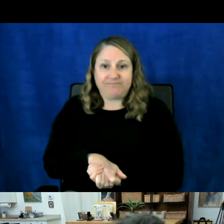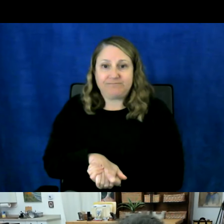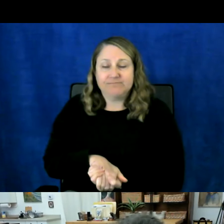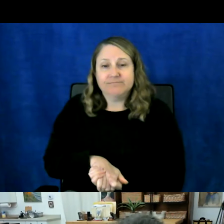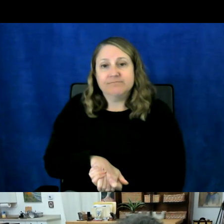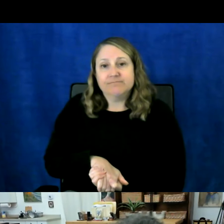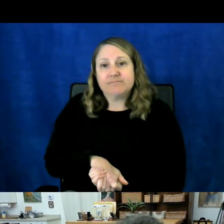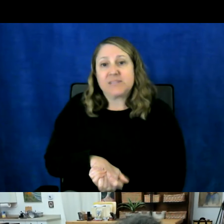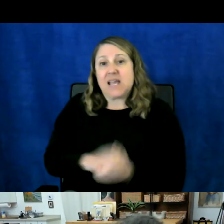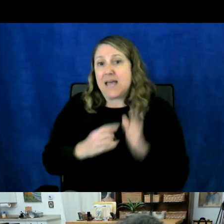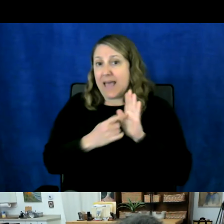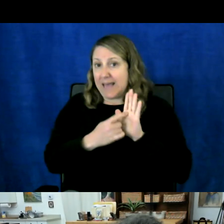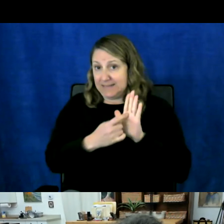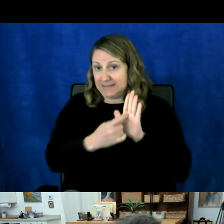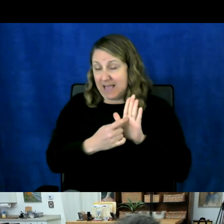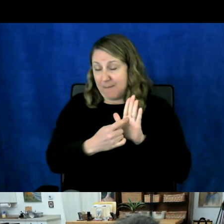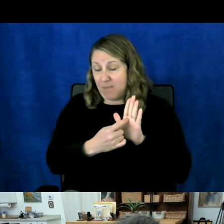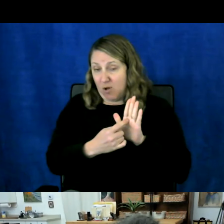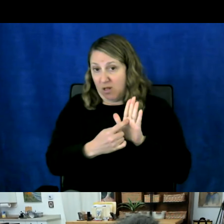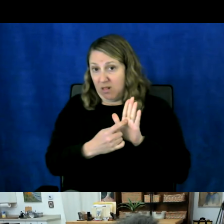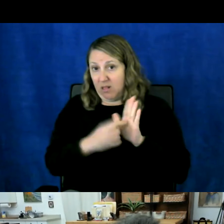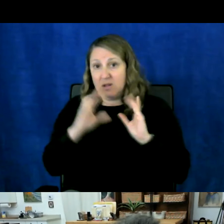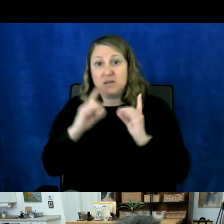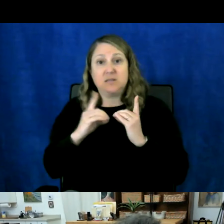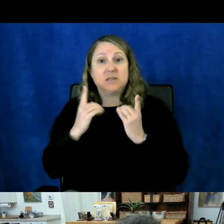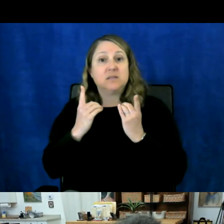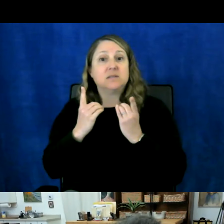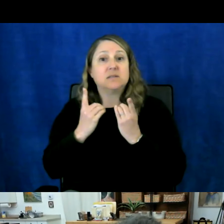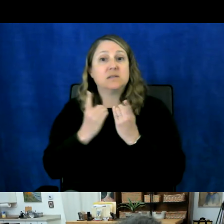of this would be the department